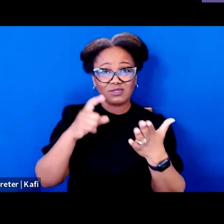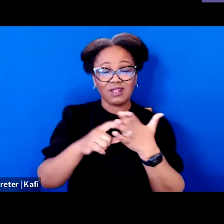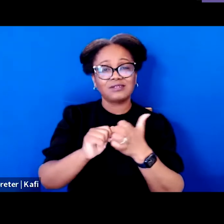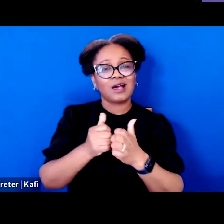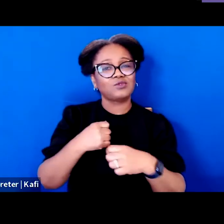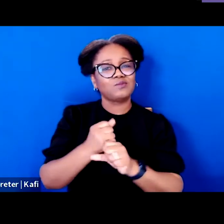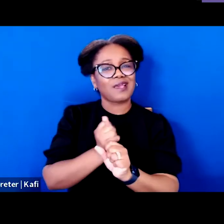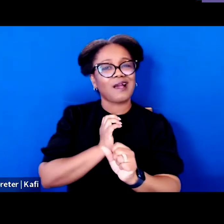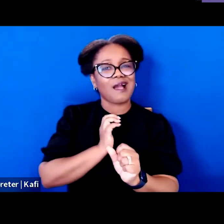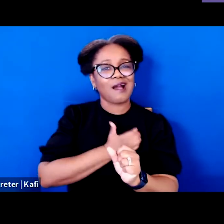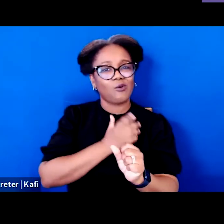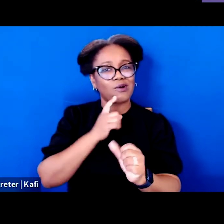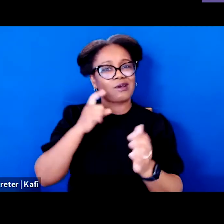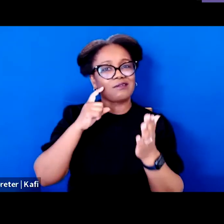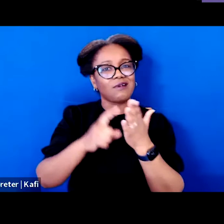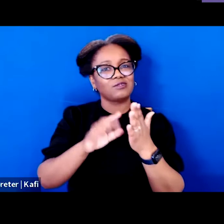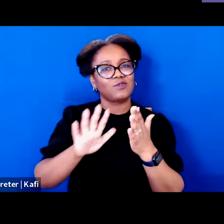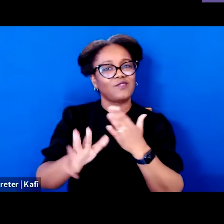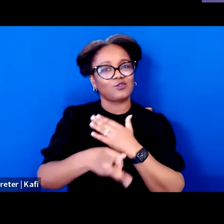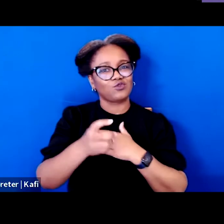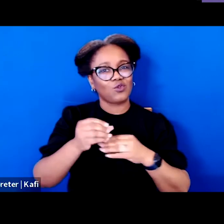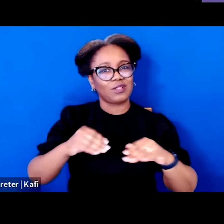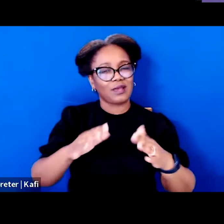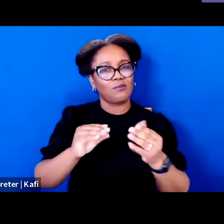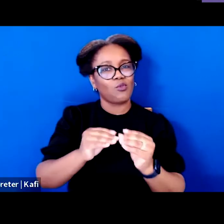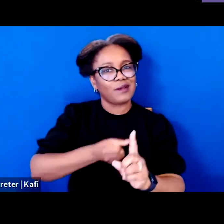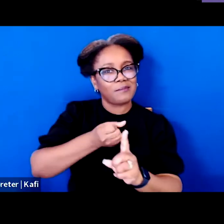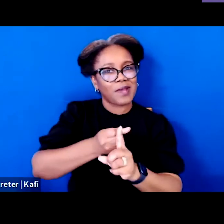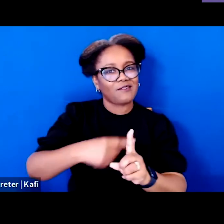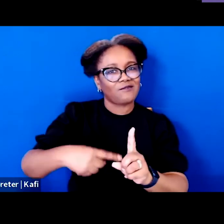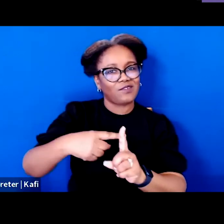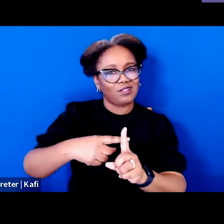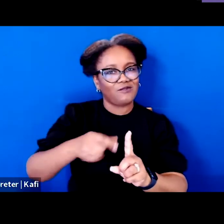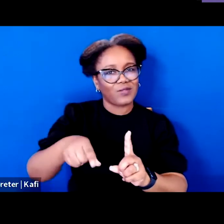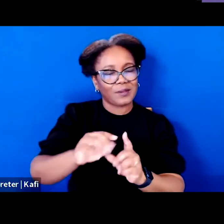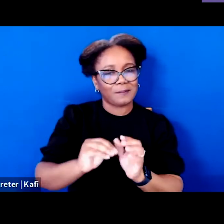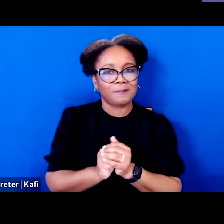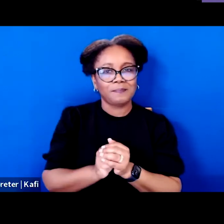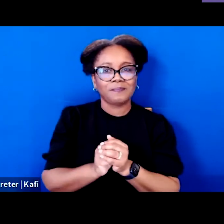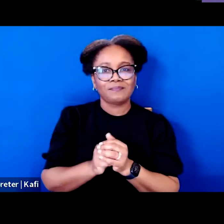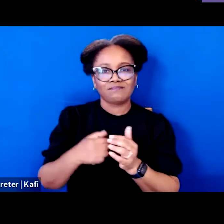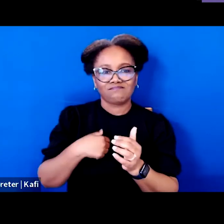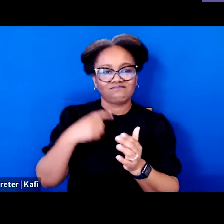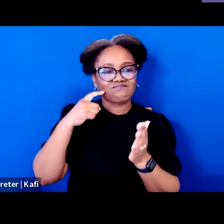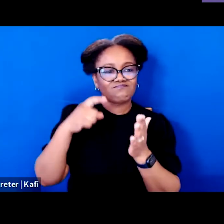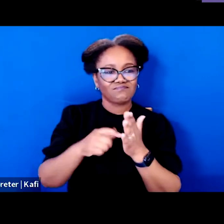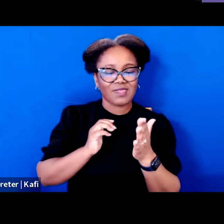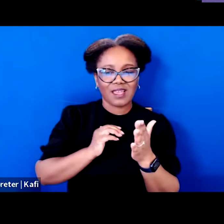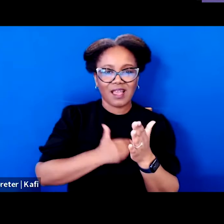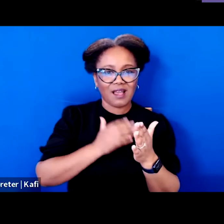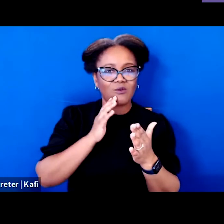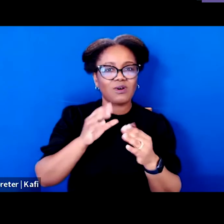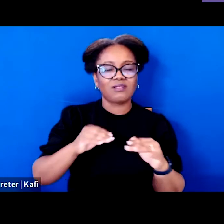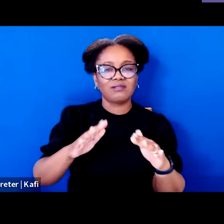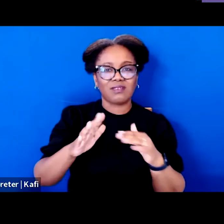that we're gathering on stolen occupied land. Our society and our racial hierarchy in the United States are literally built